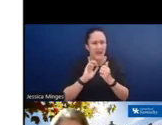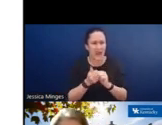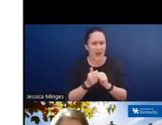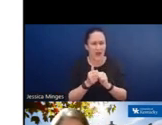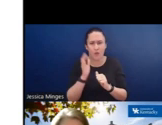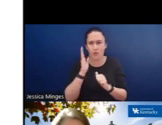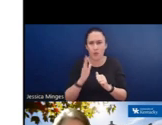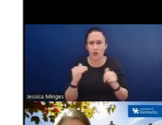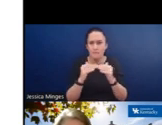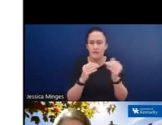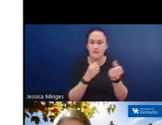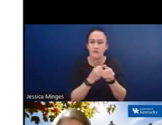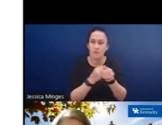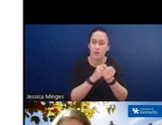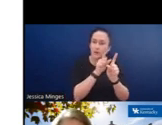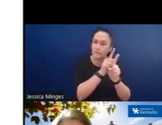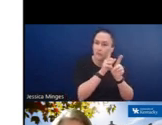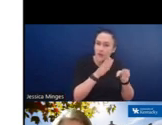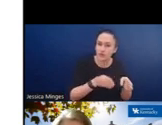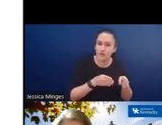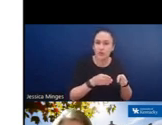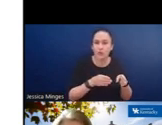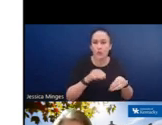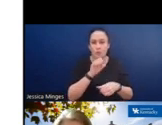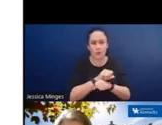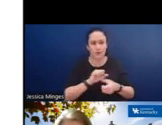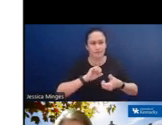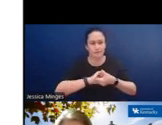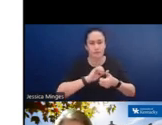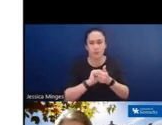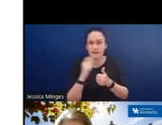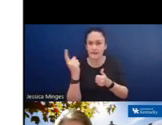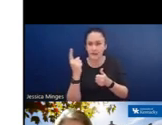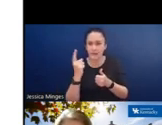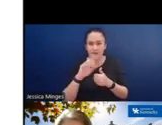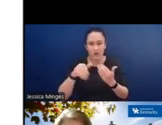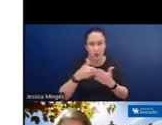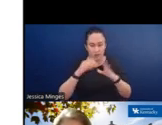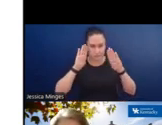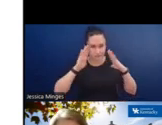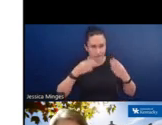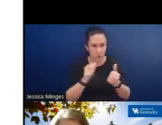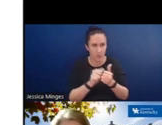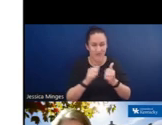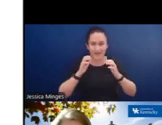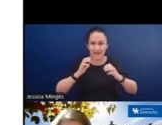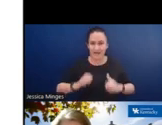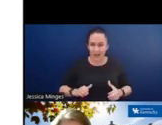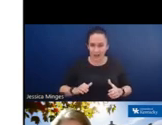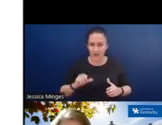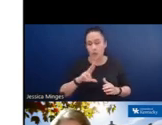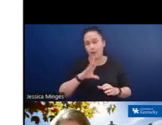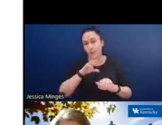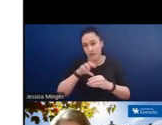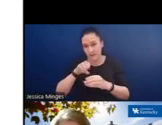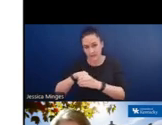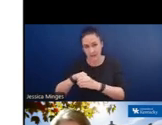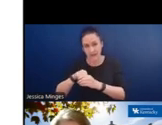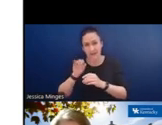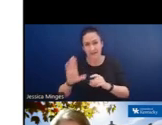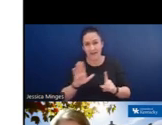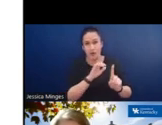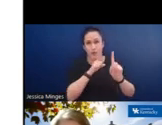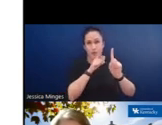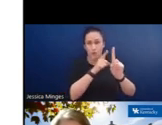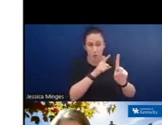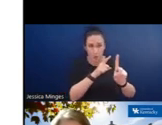peer support, a mentor, work with someone? And it's all centered around a client's or a participant's goals.